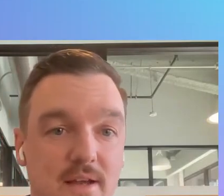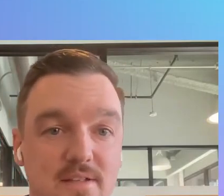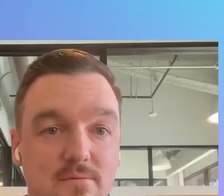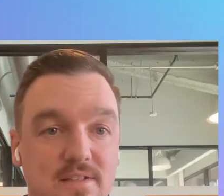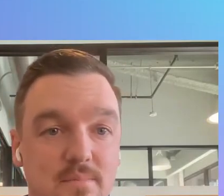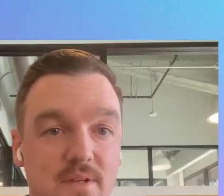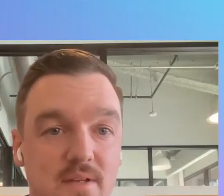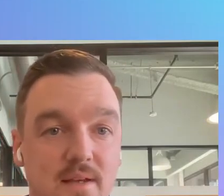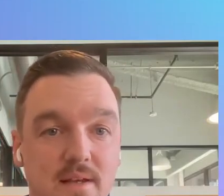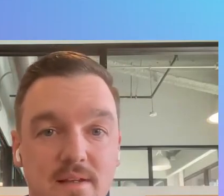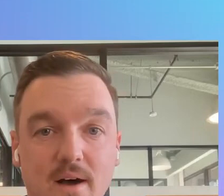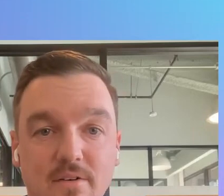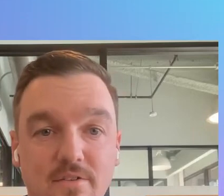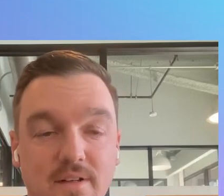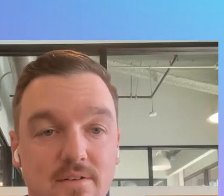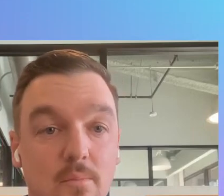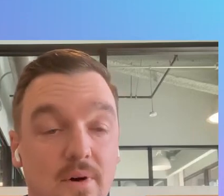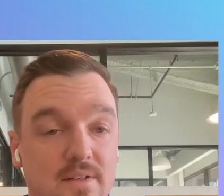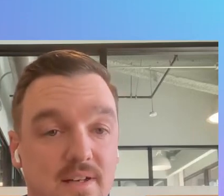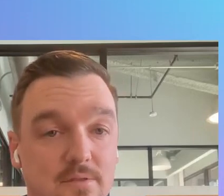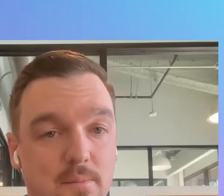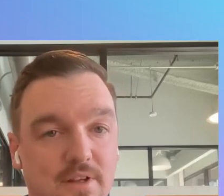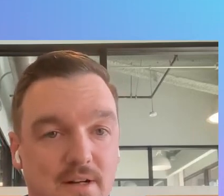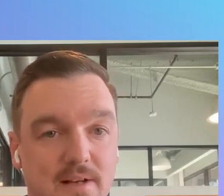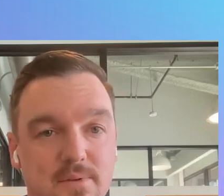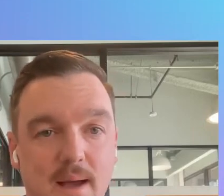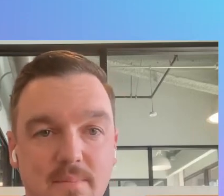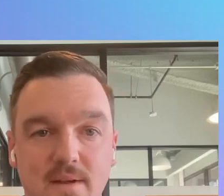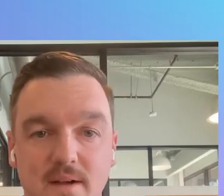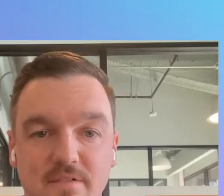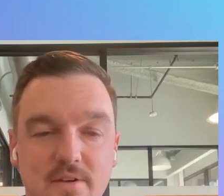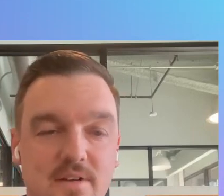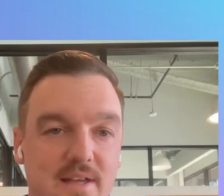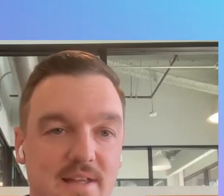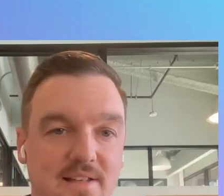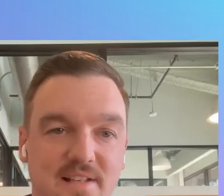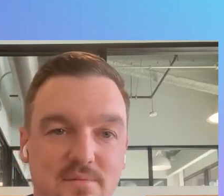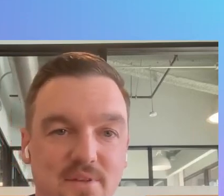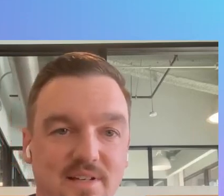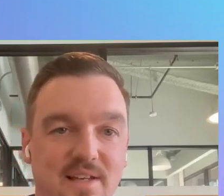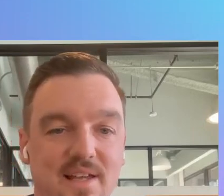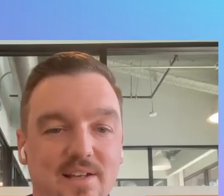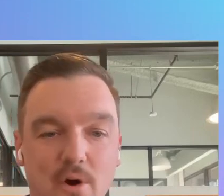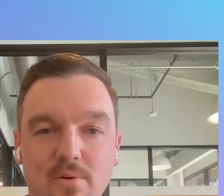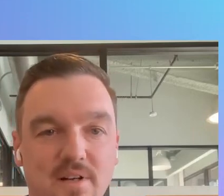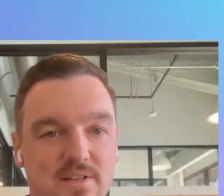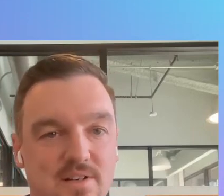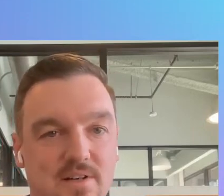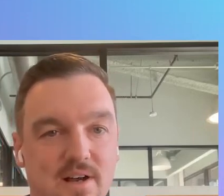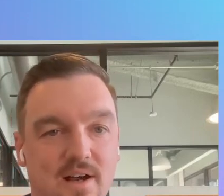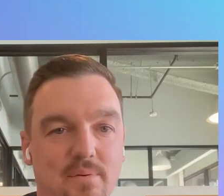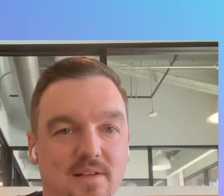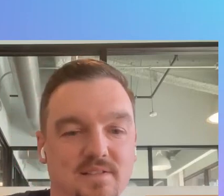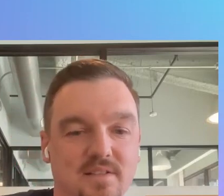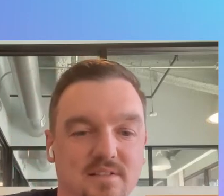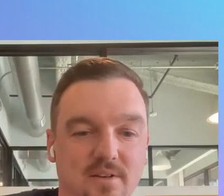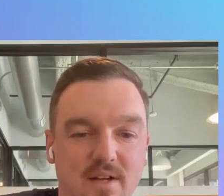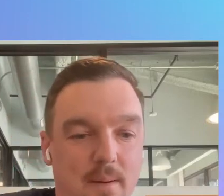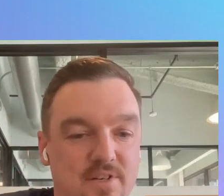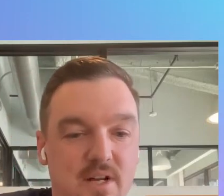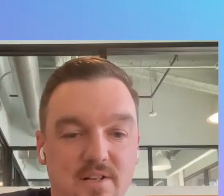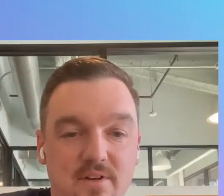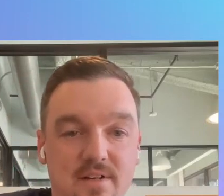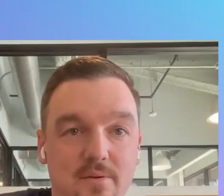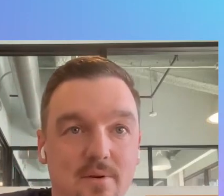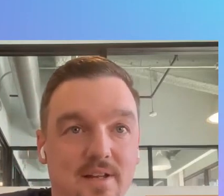you a nice recipe of, and no pun intended, because we're going to be looking at a recipe app of how you can get accessibility incorporated into your processes. So